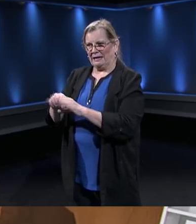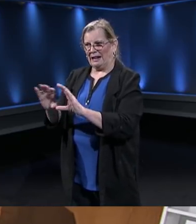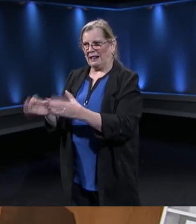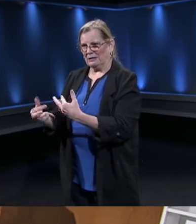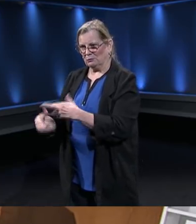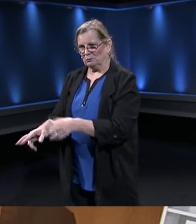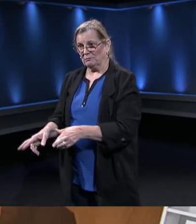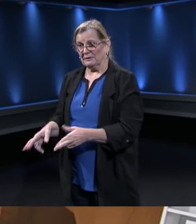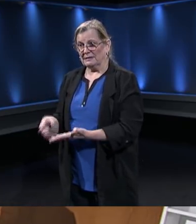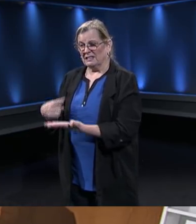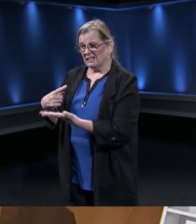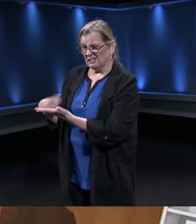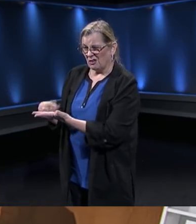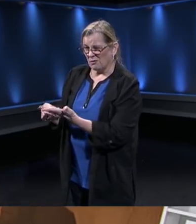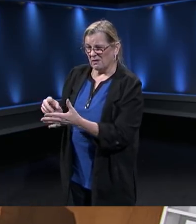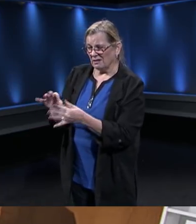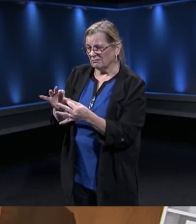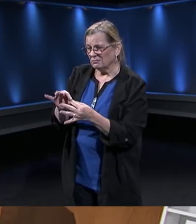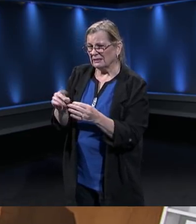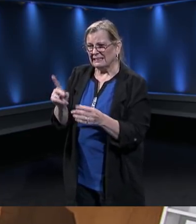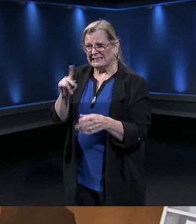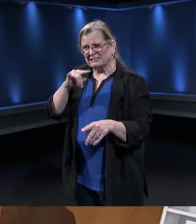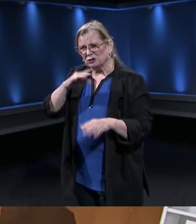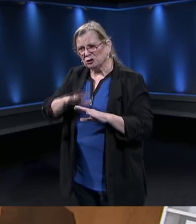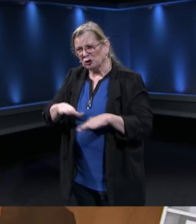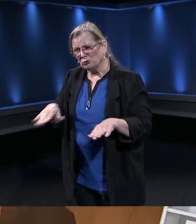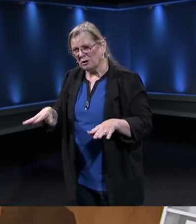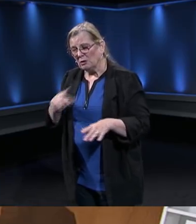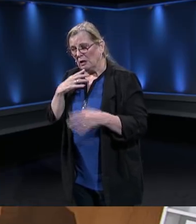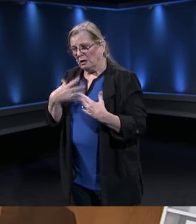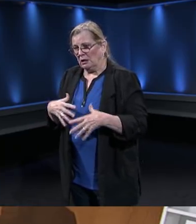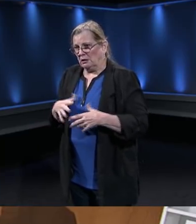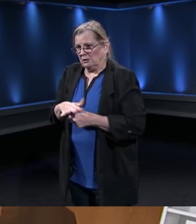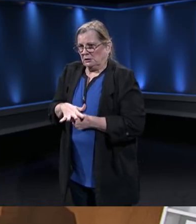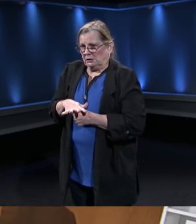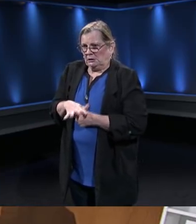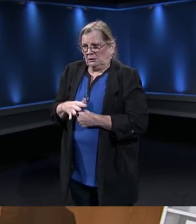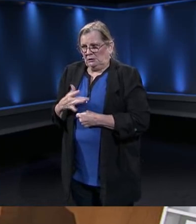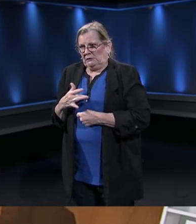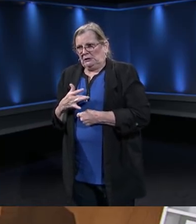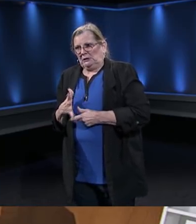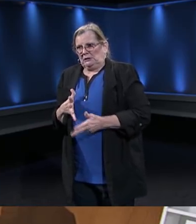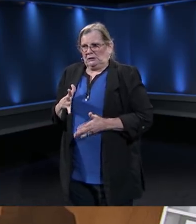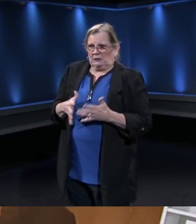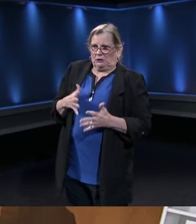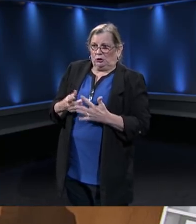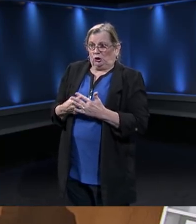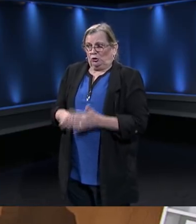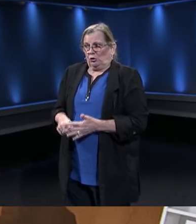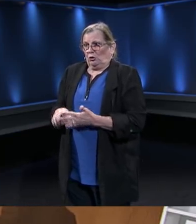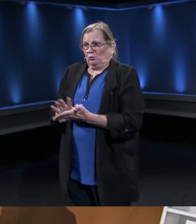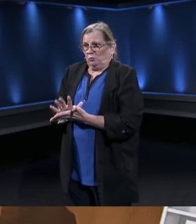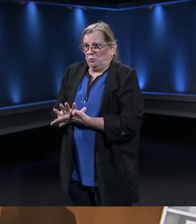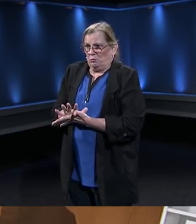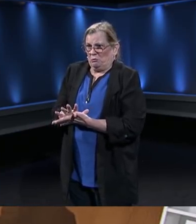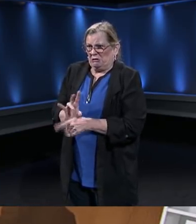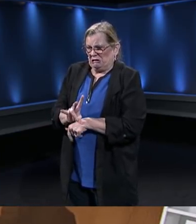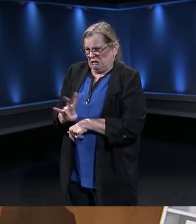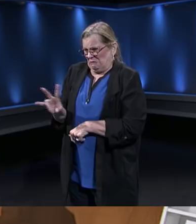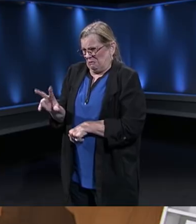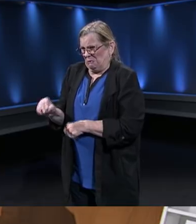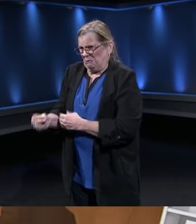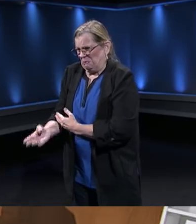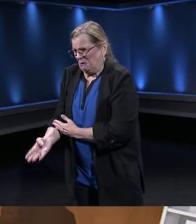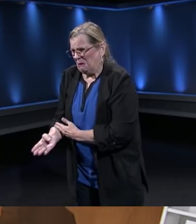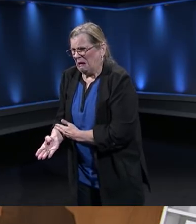other kids, and, there is like a big pressure for most of them, for starting school so early, being like 7:30. They